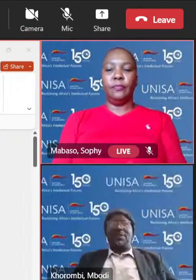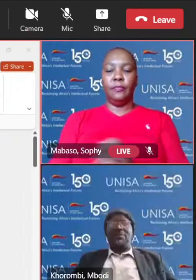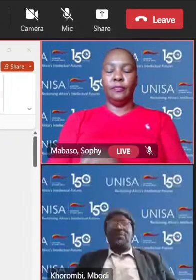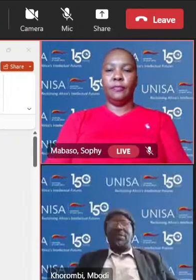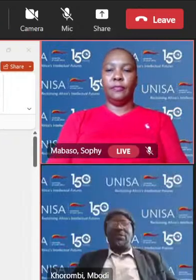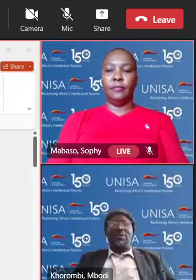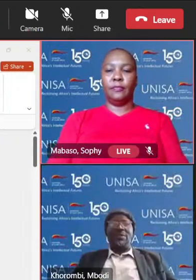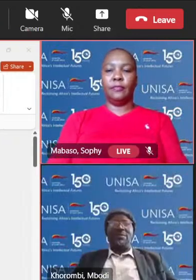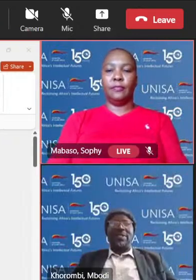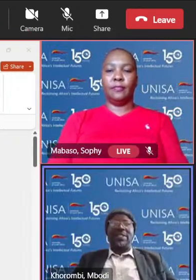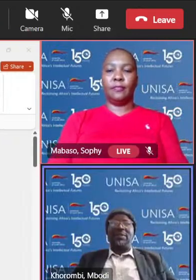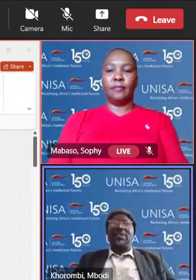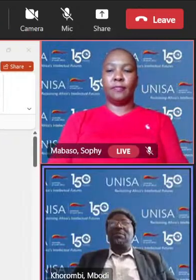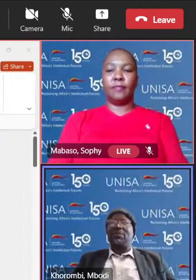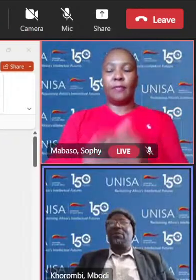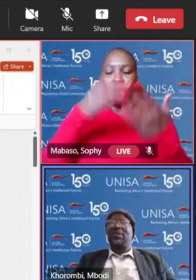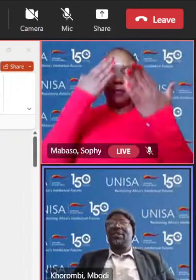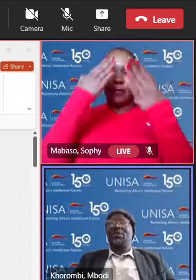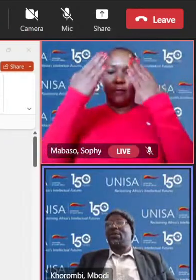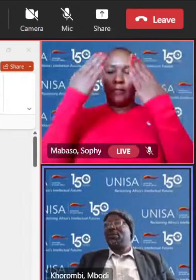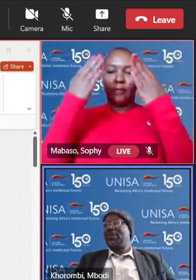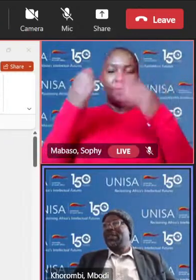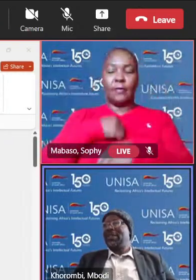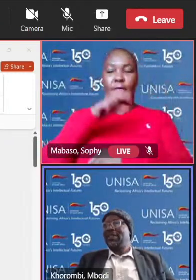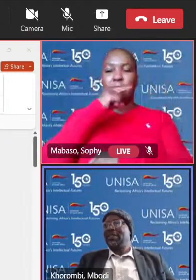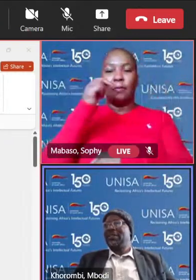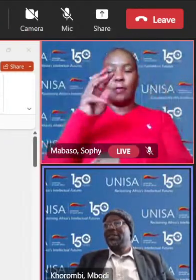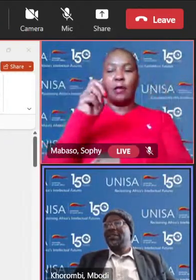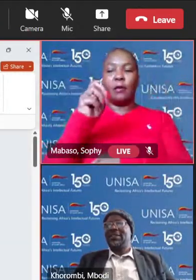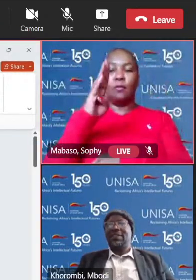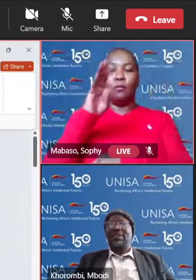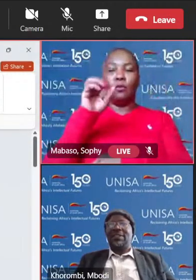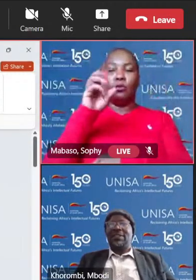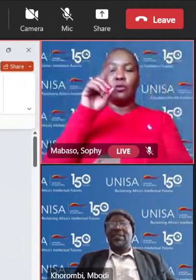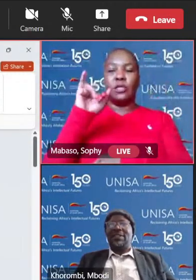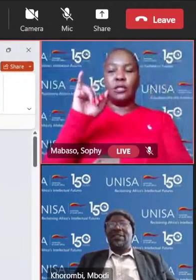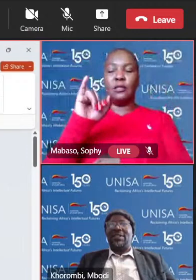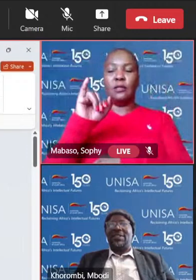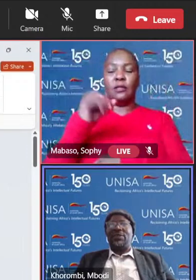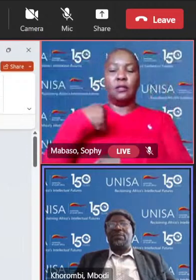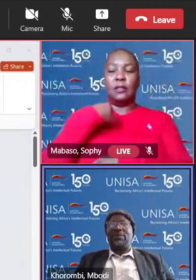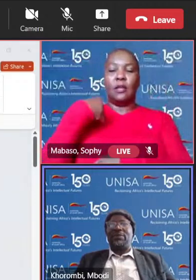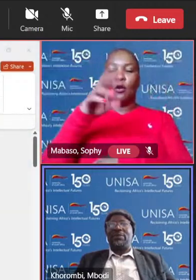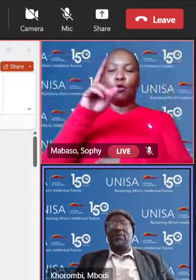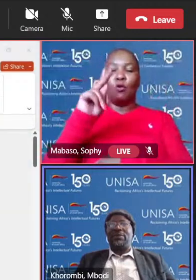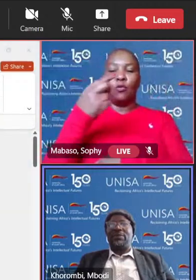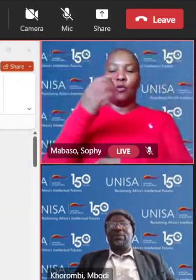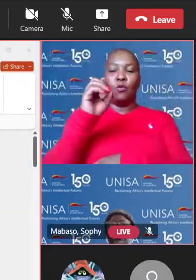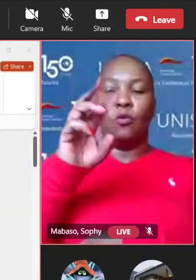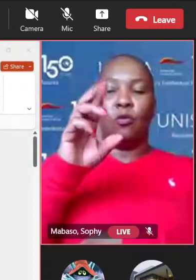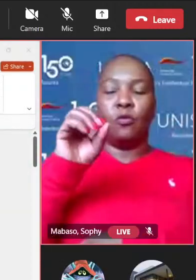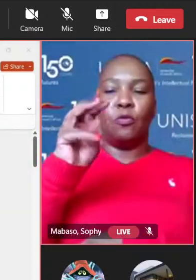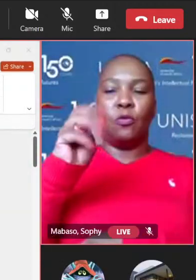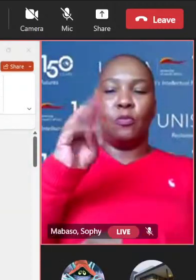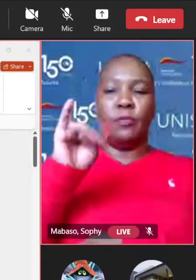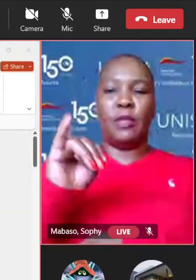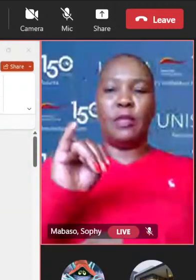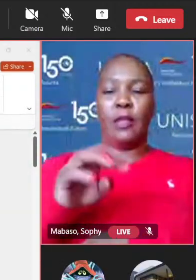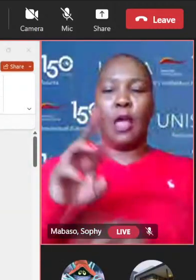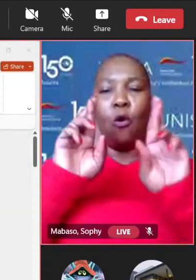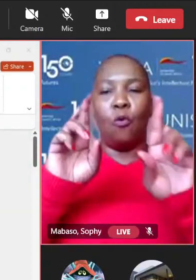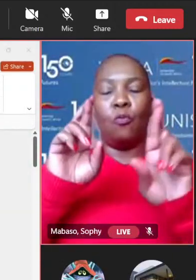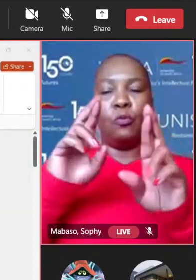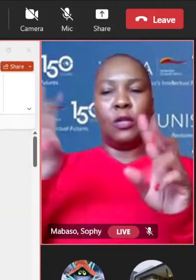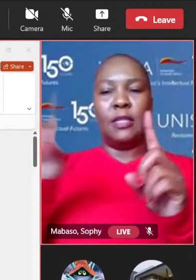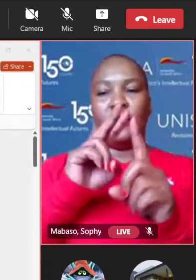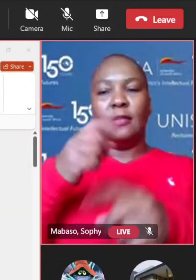Colleagues, good afternoon. My name is Mbodi Korombi. I hope you can see me, or